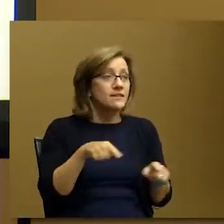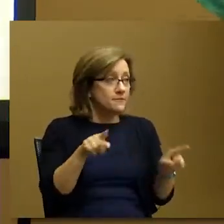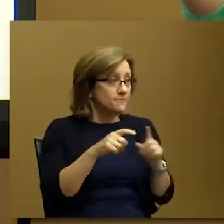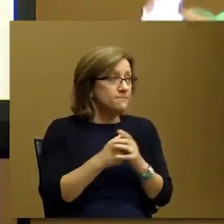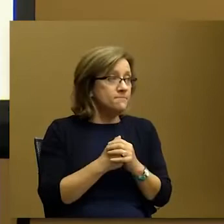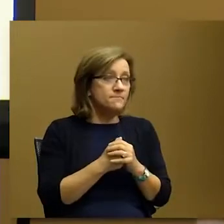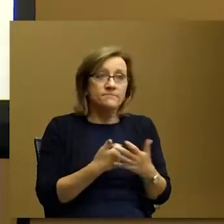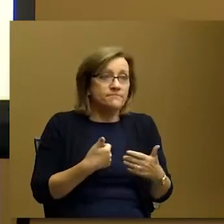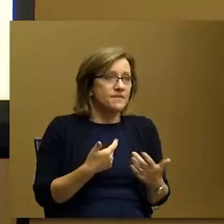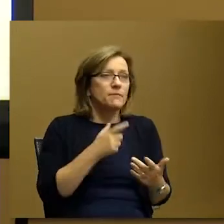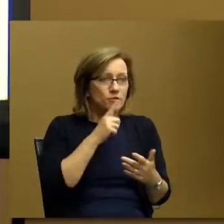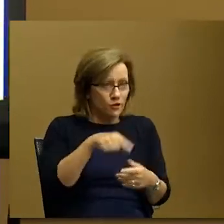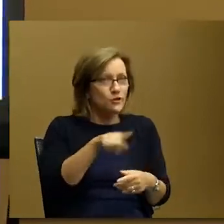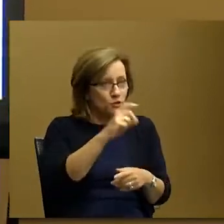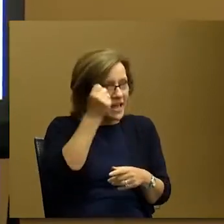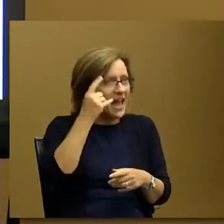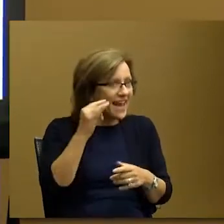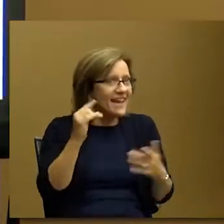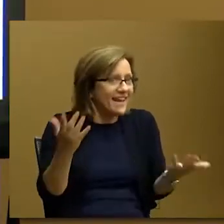behavior people.